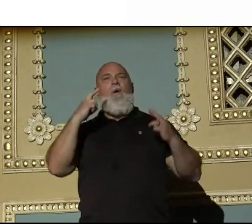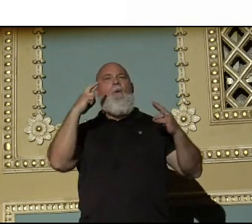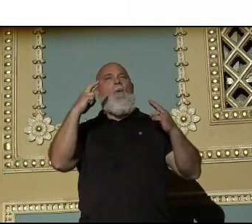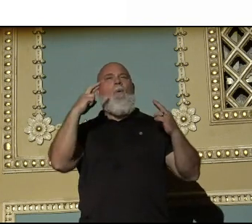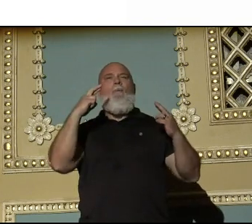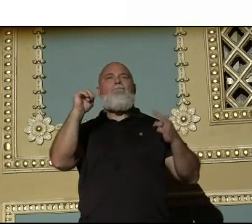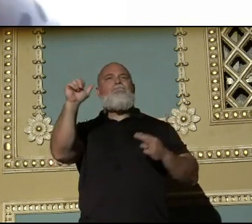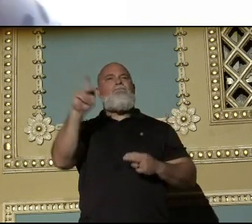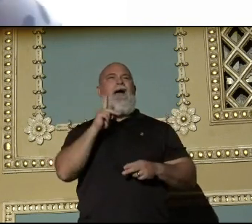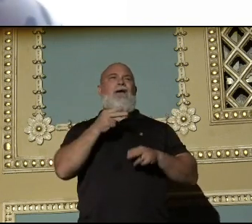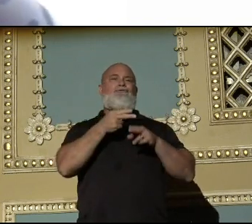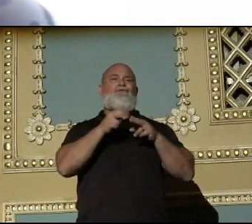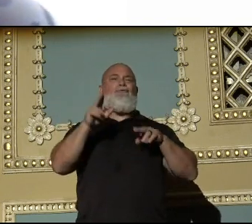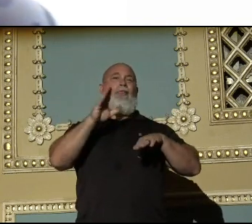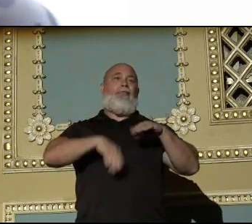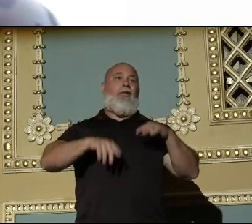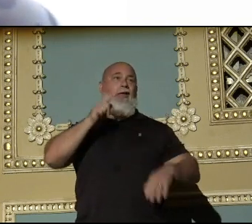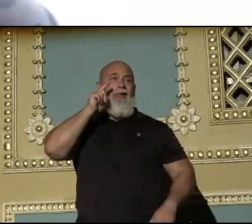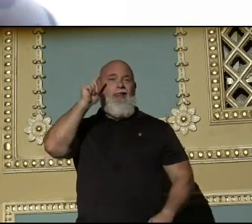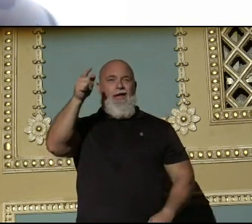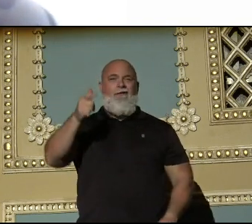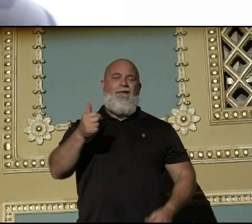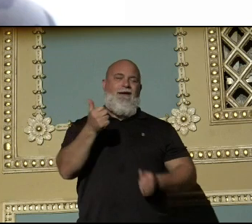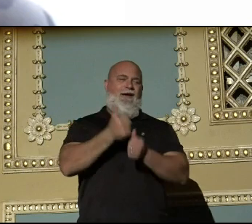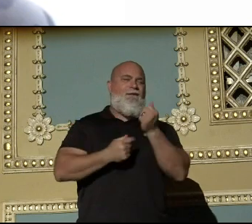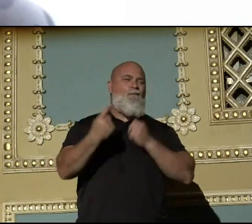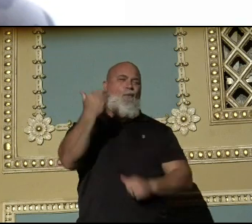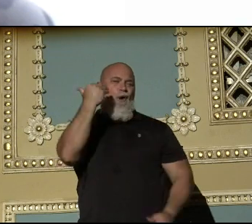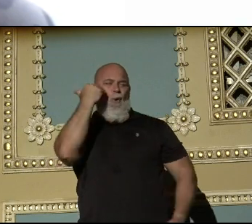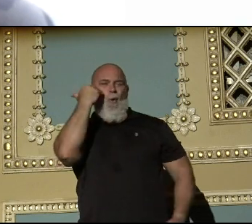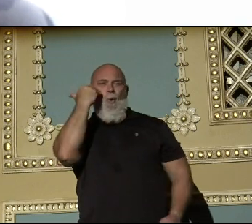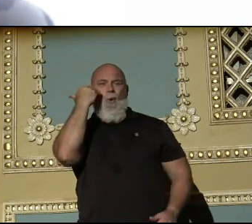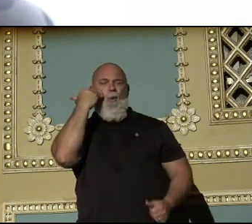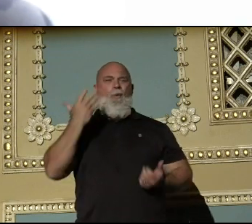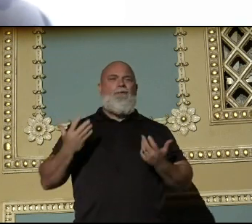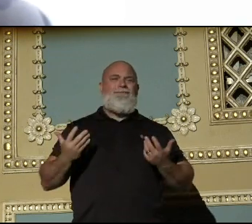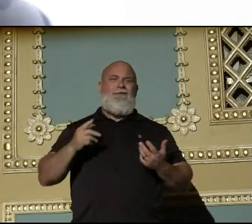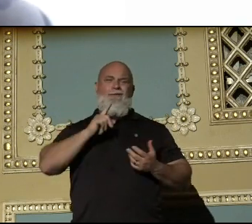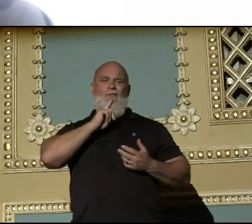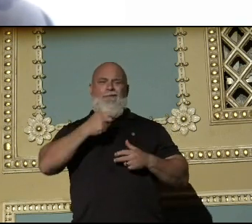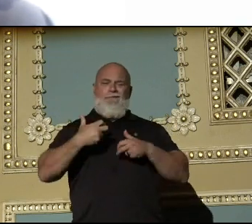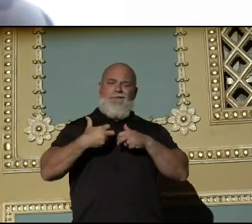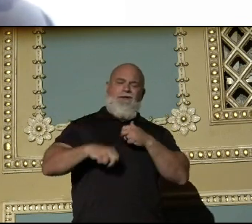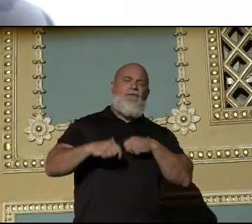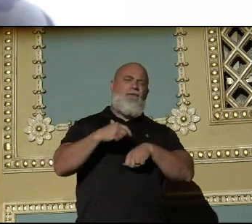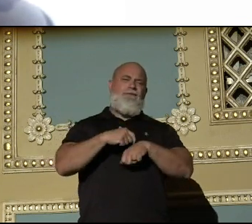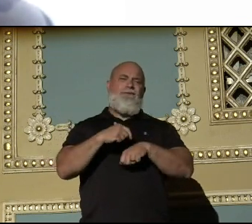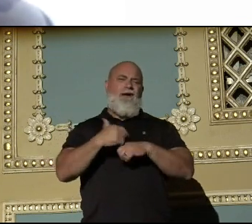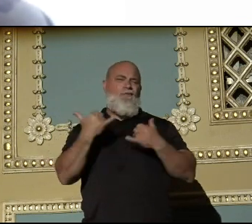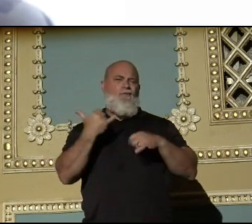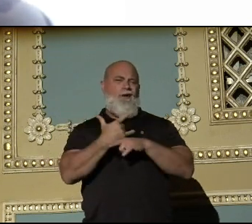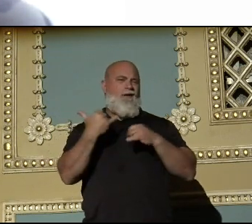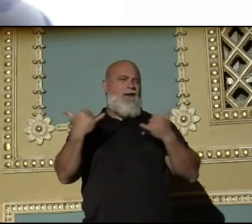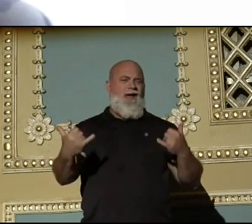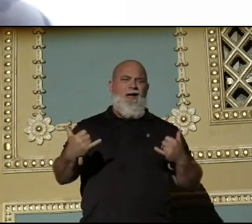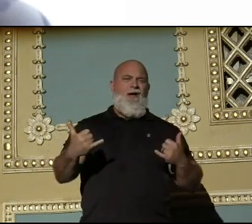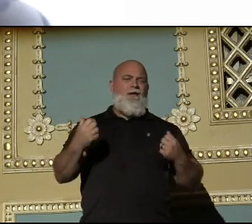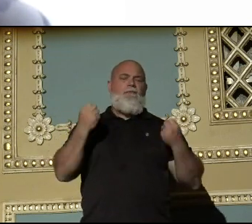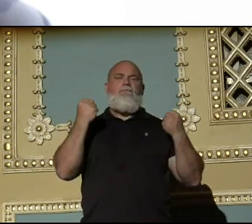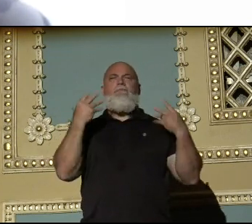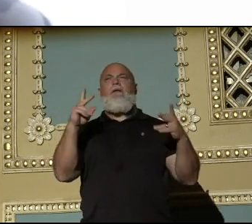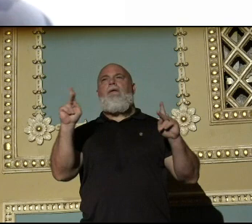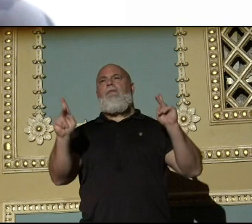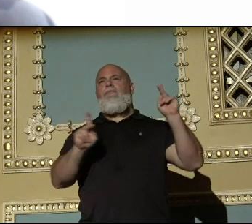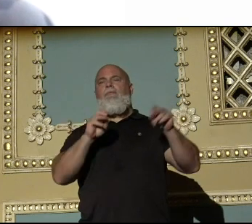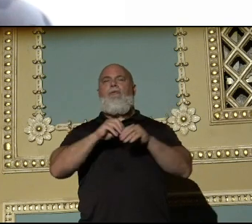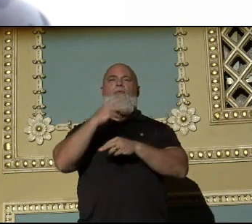rather than later. Everyone knows that it's a really difficult time for so many people in the